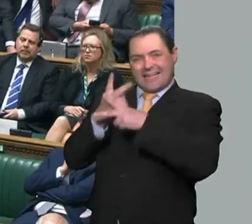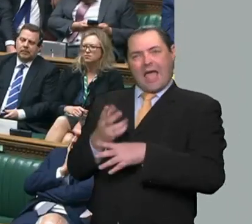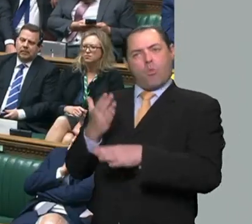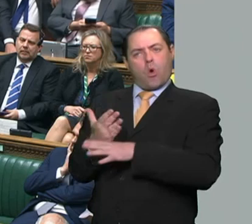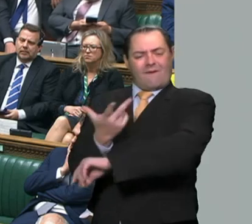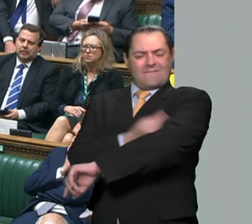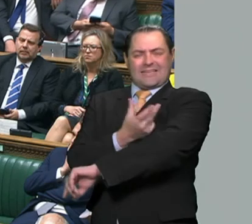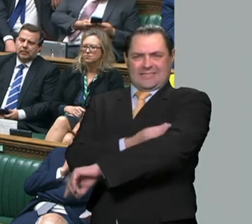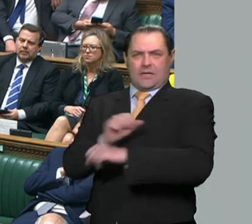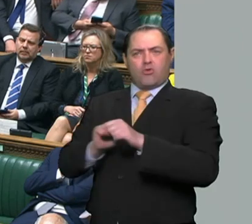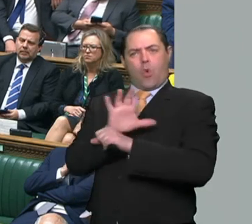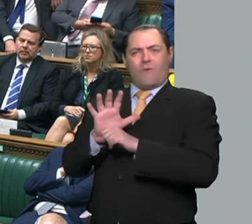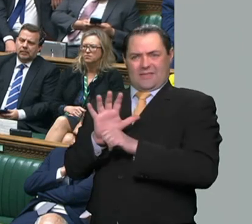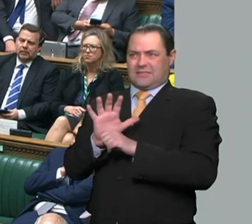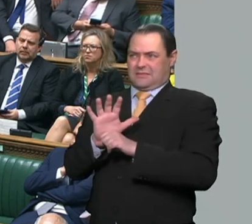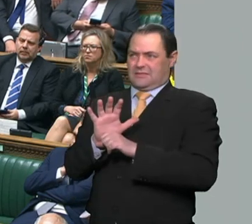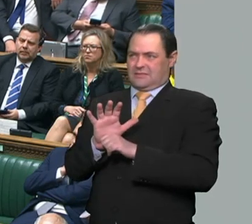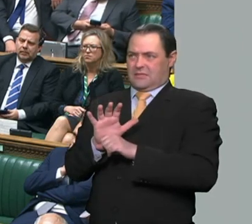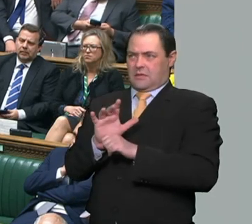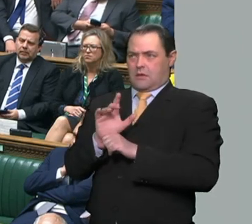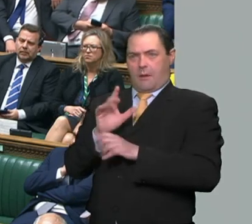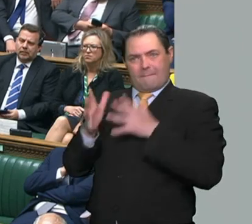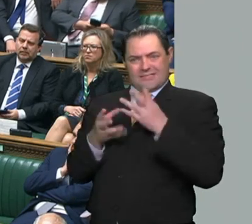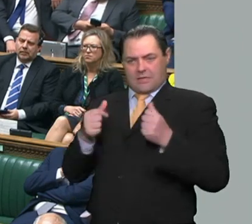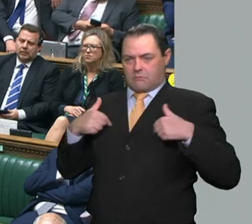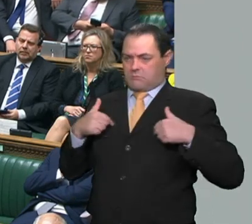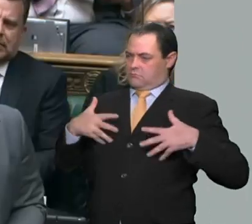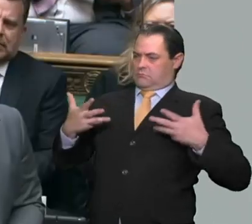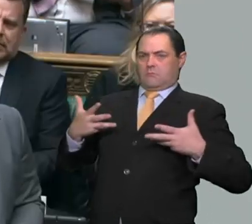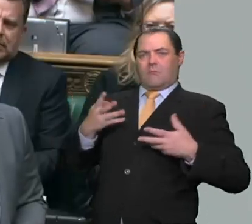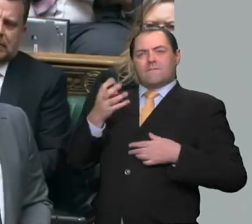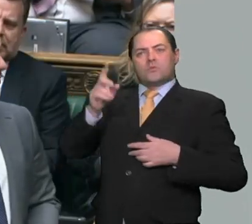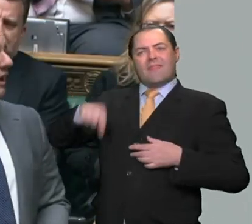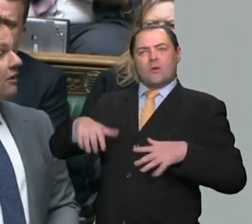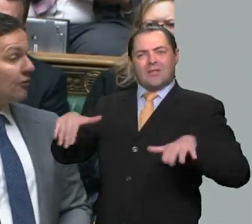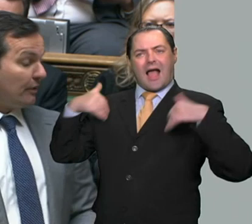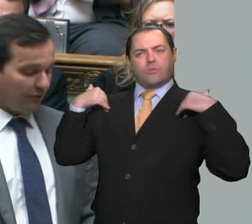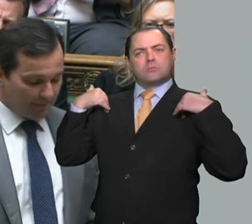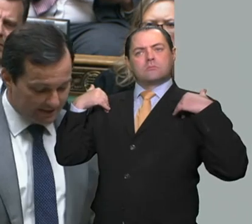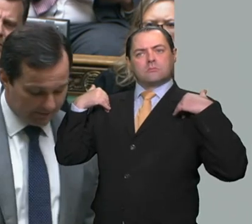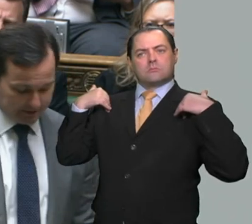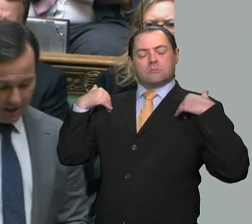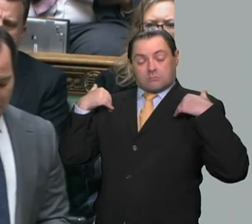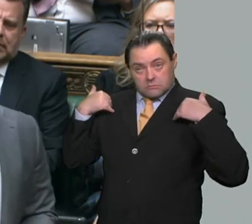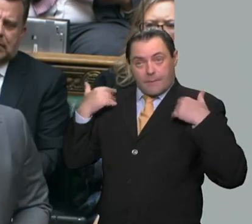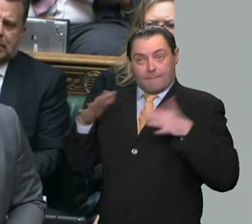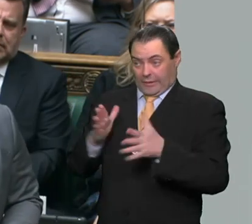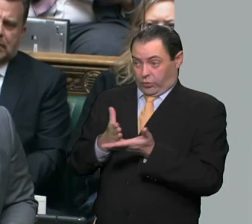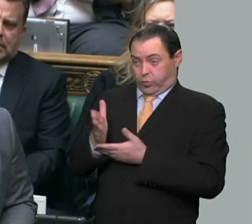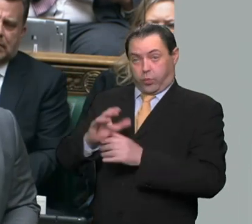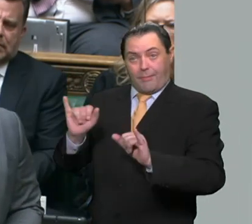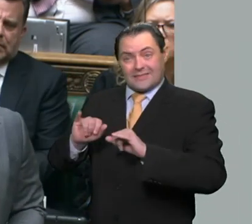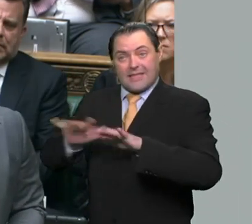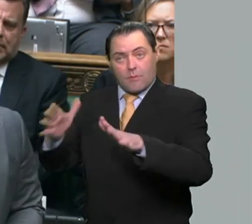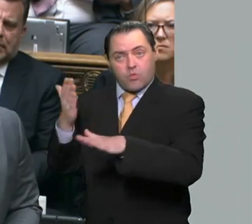against COVID-19, even though this is expected to force out 40,000 carers who have been on the front line throughout the pandemic. Would